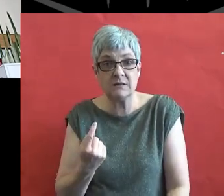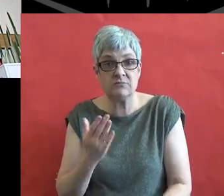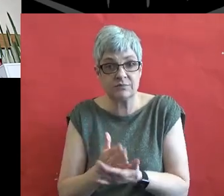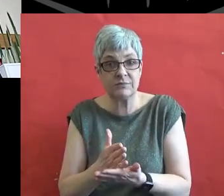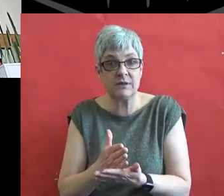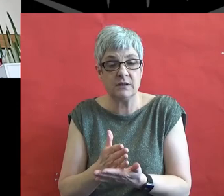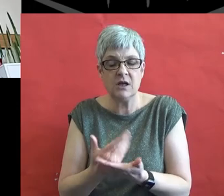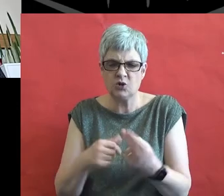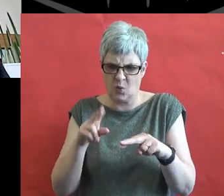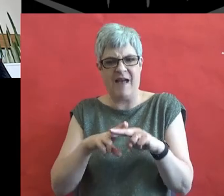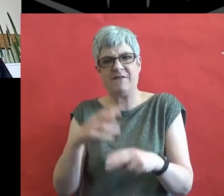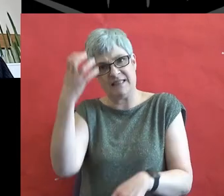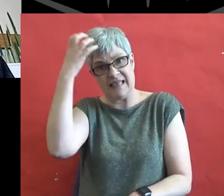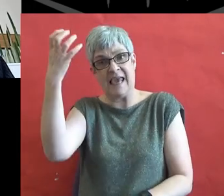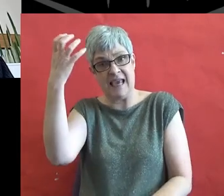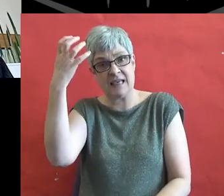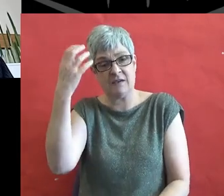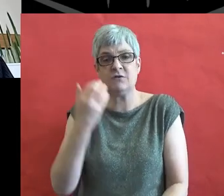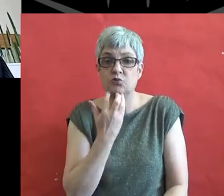If he's the King of the Jews.